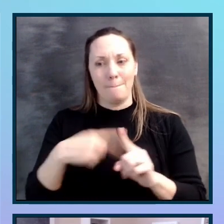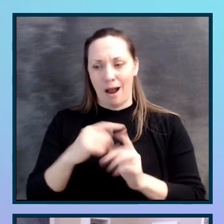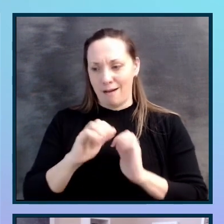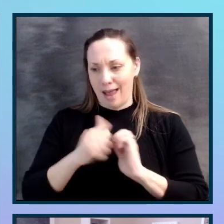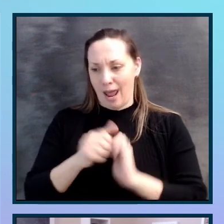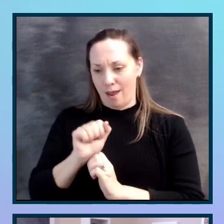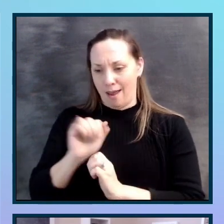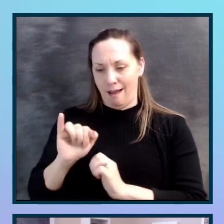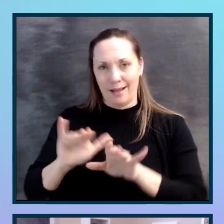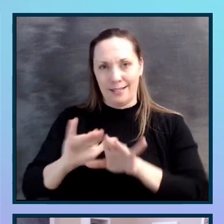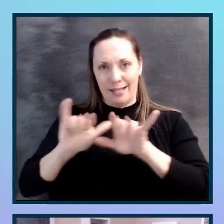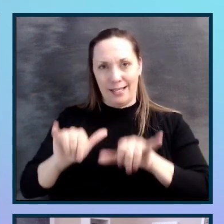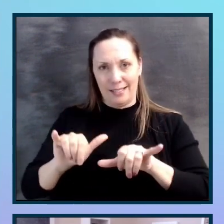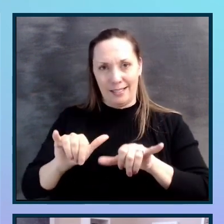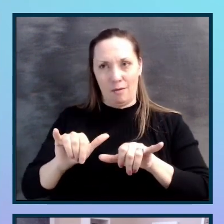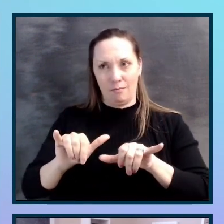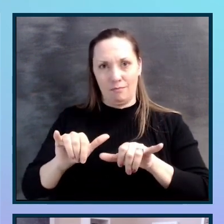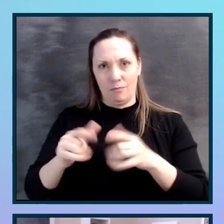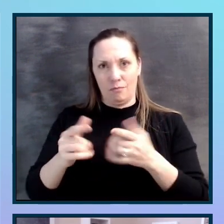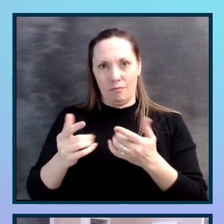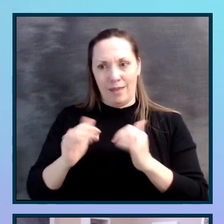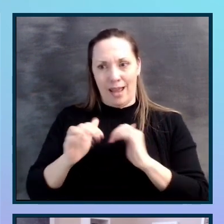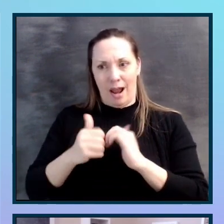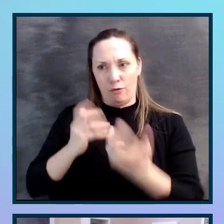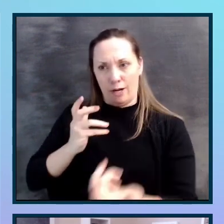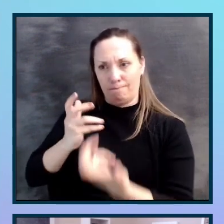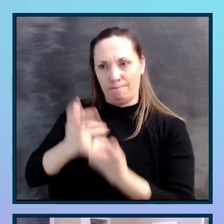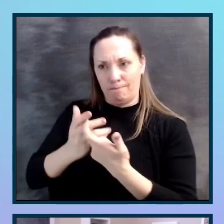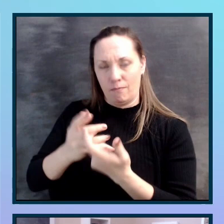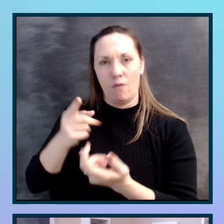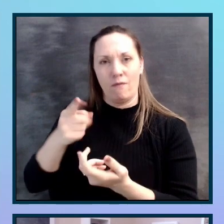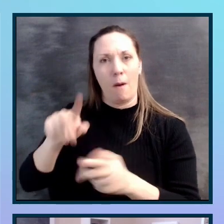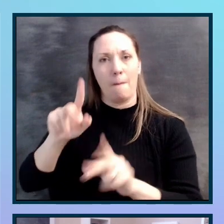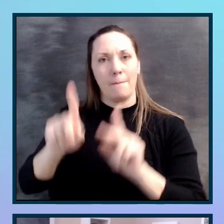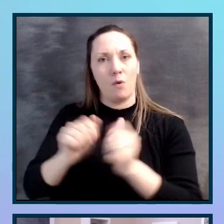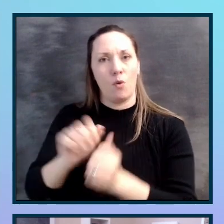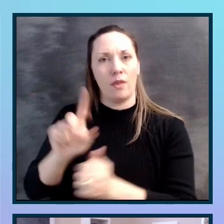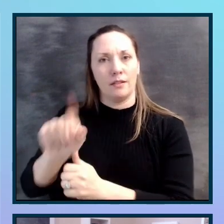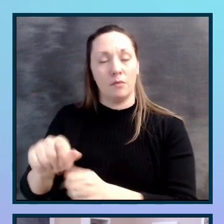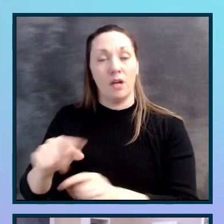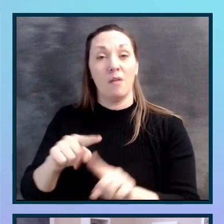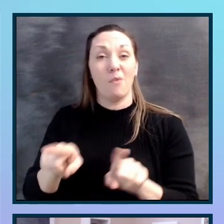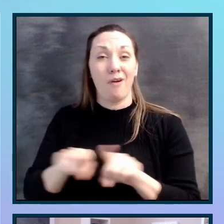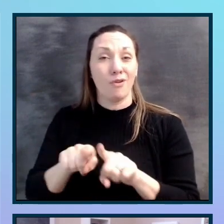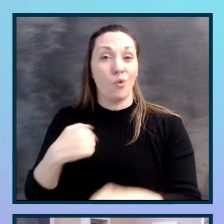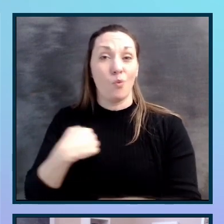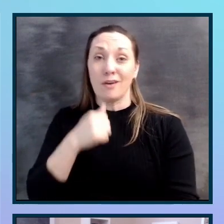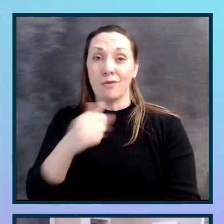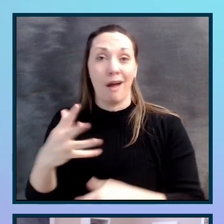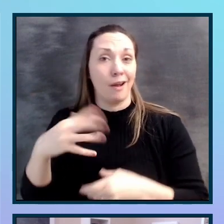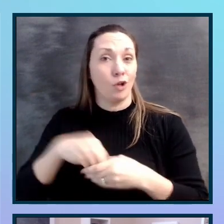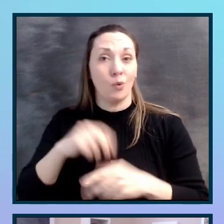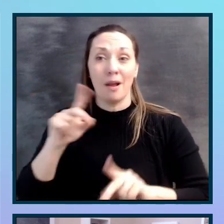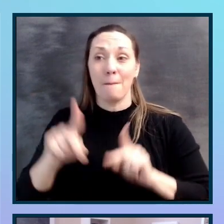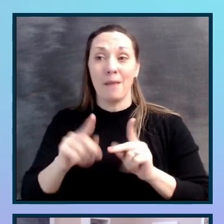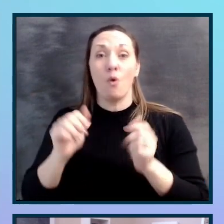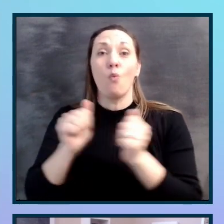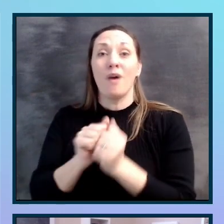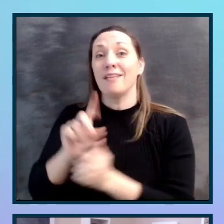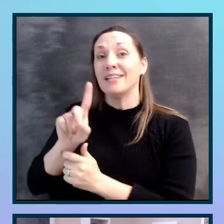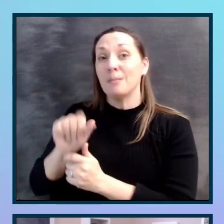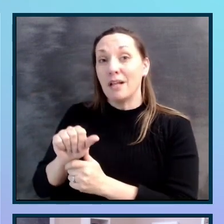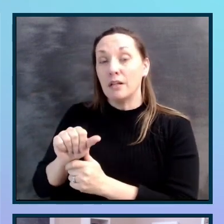AI systems are performing for people with disabilities, but we are not including people with